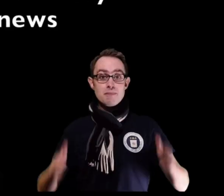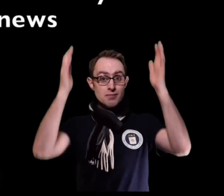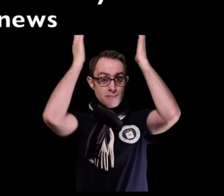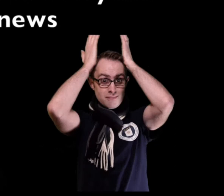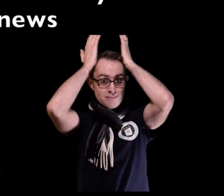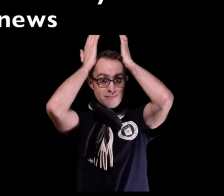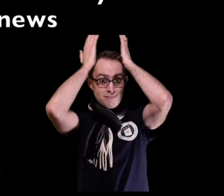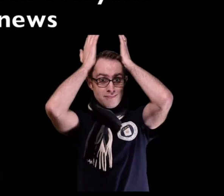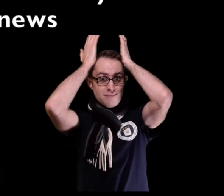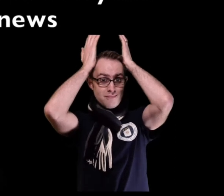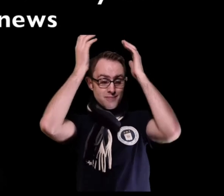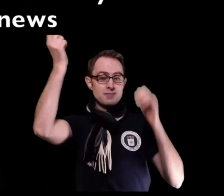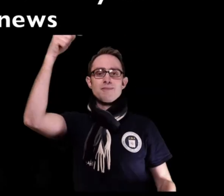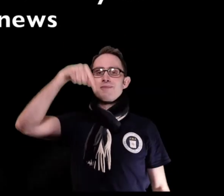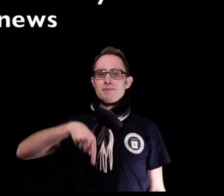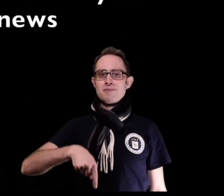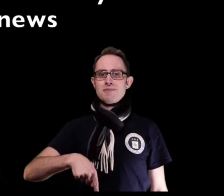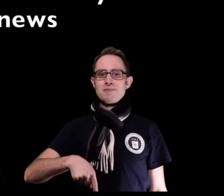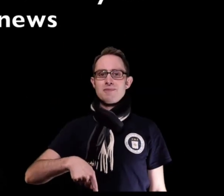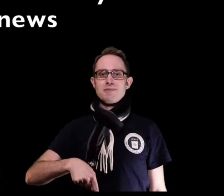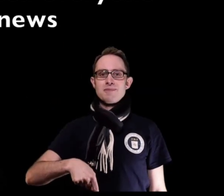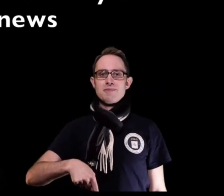1, 2, 3! The King has